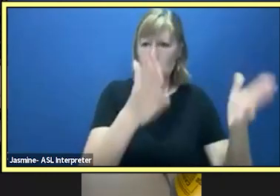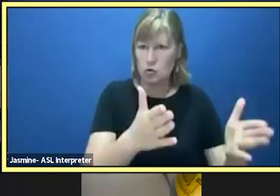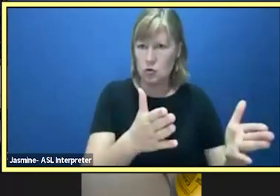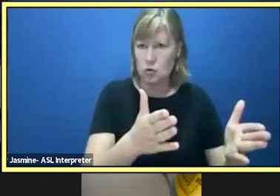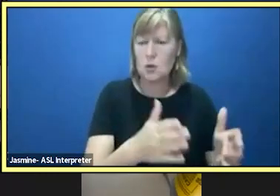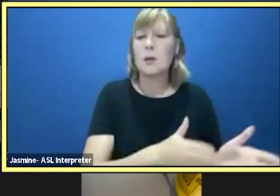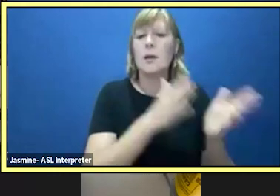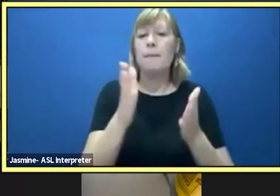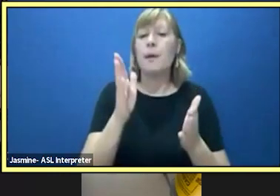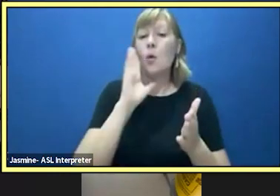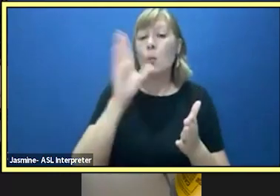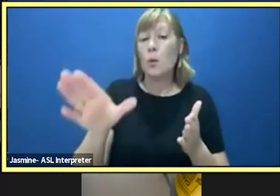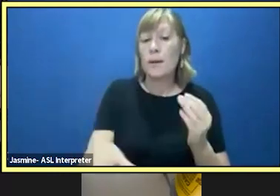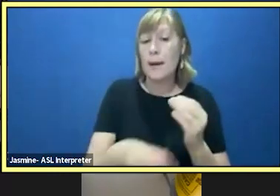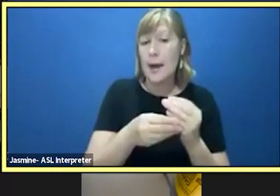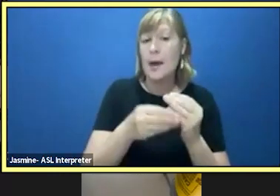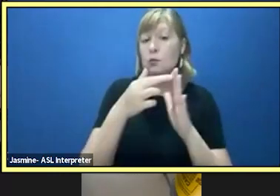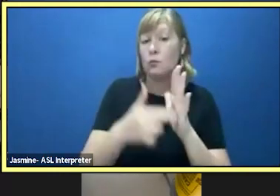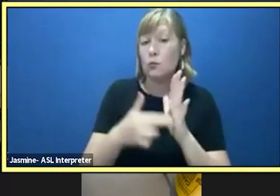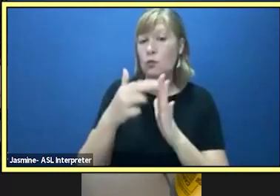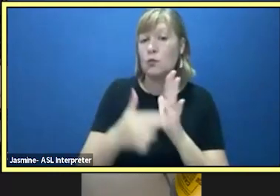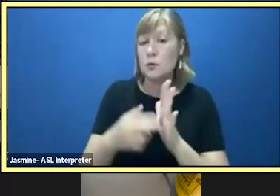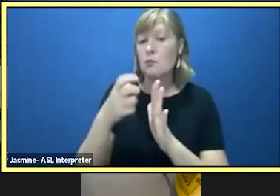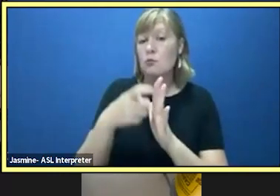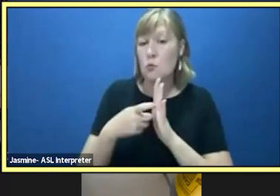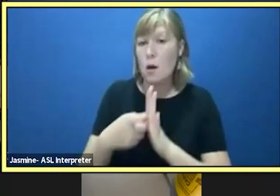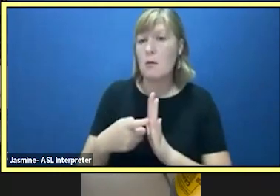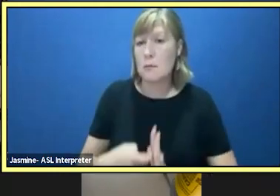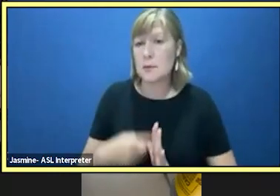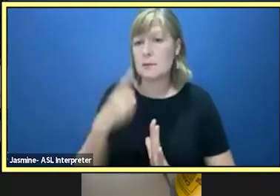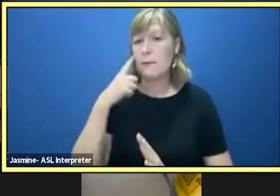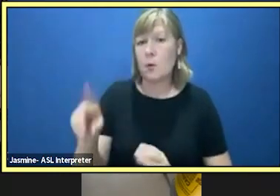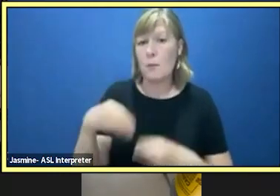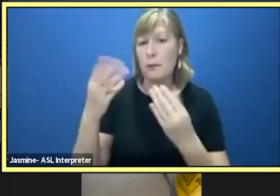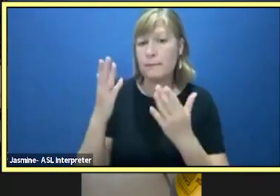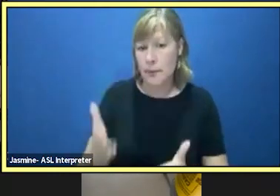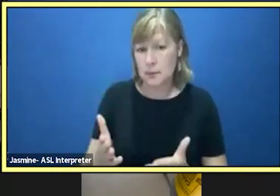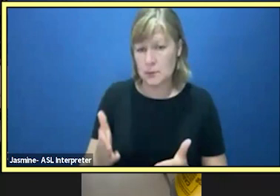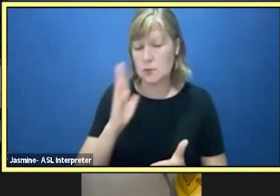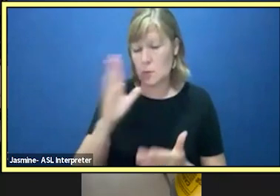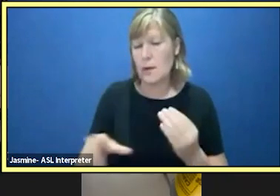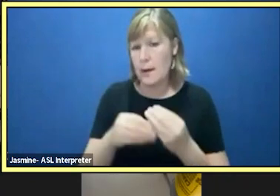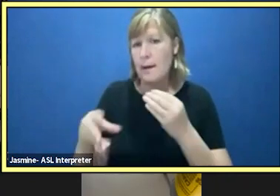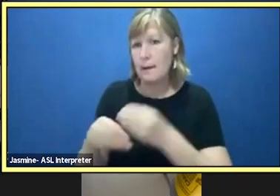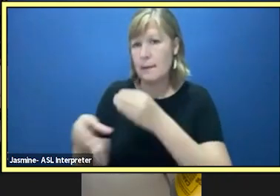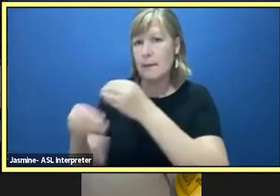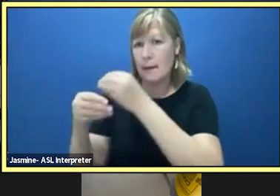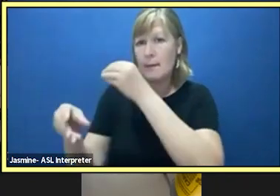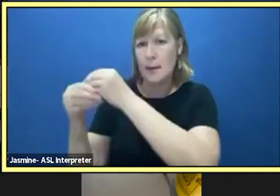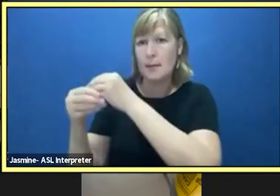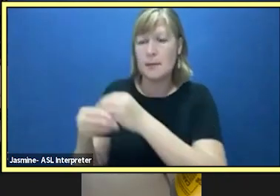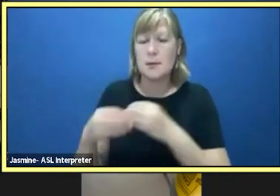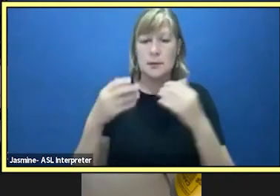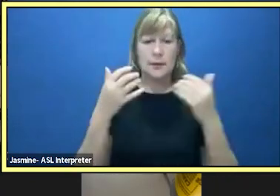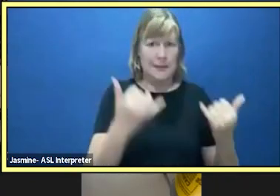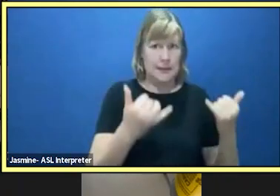for those providers to make sure that what we're talking about today is what actually happens. And then